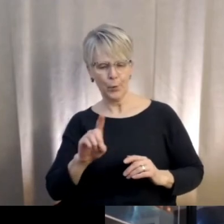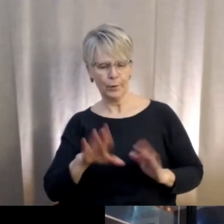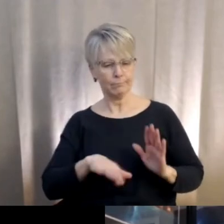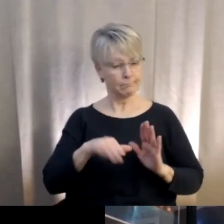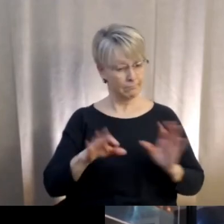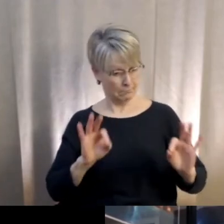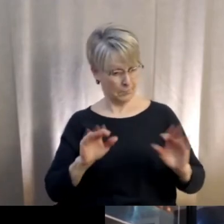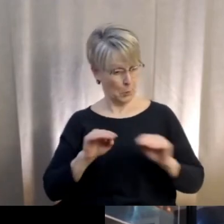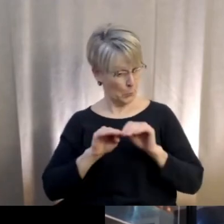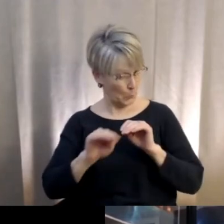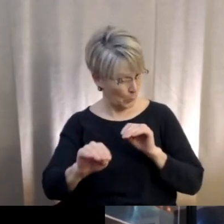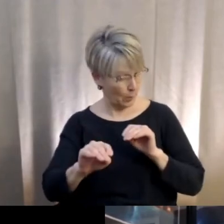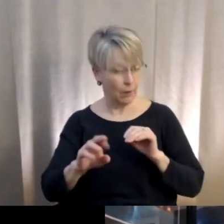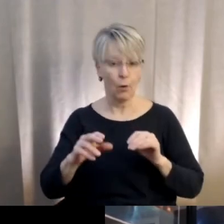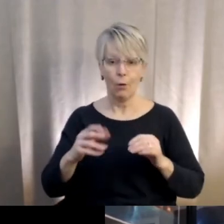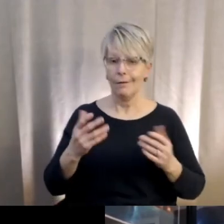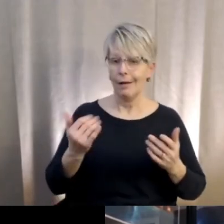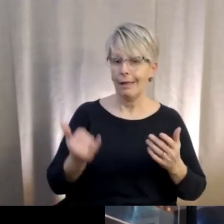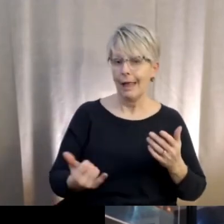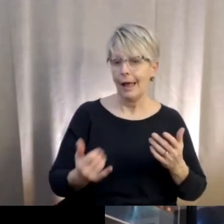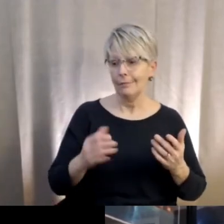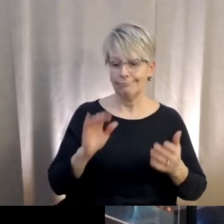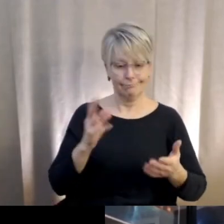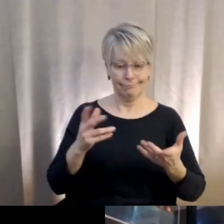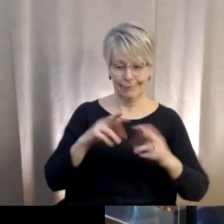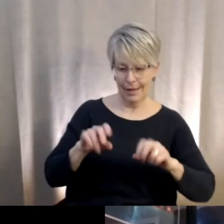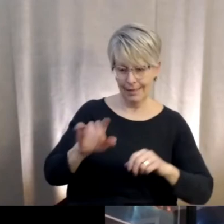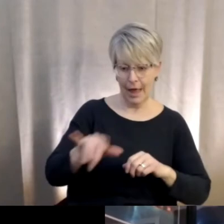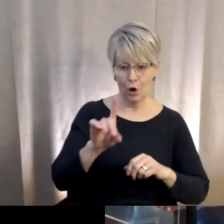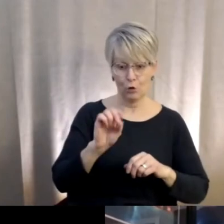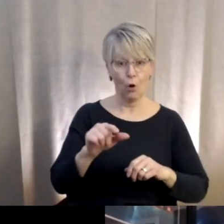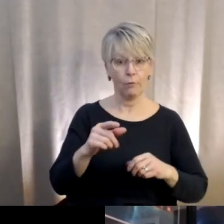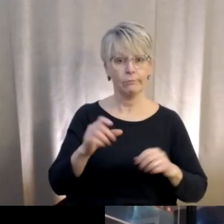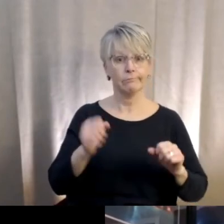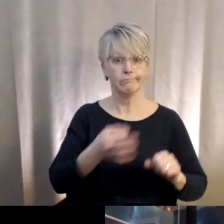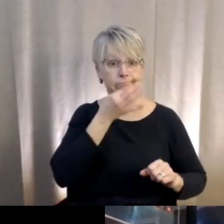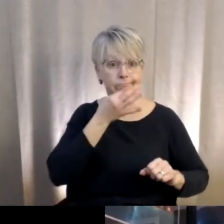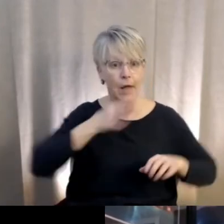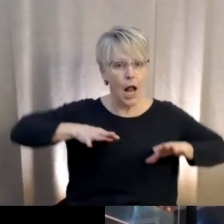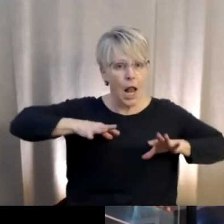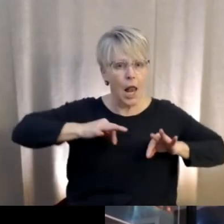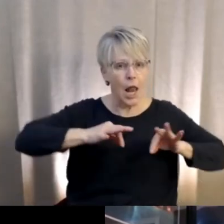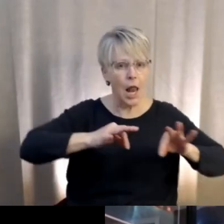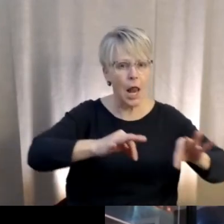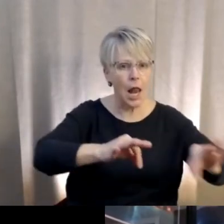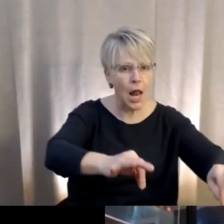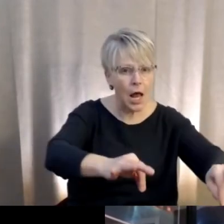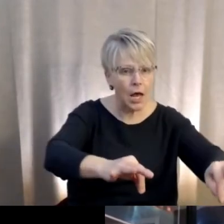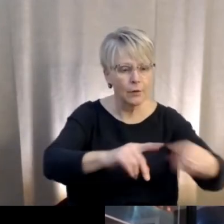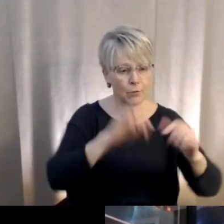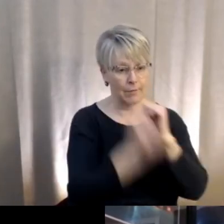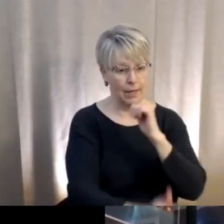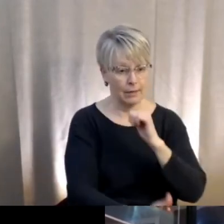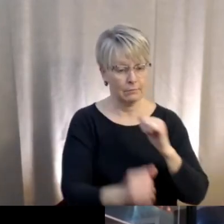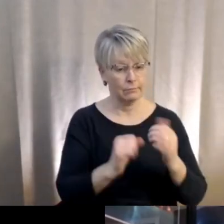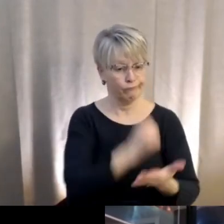far as like, is it going to have the aptitude to learn all these things that they need to know to pass a